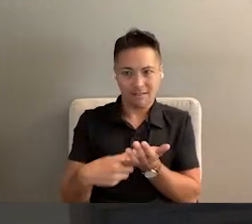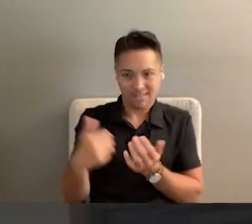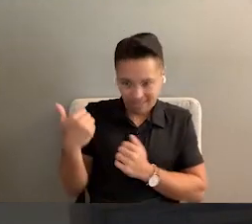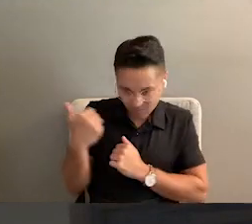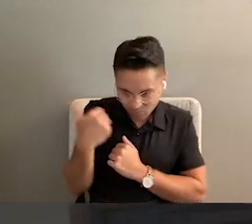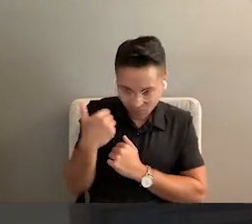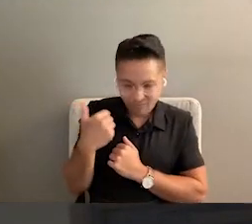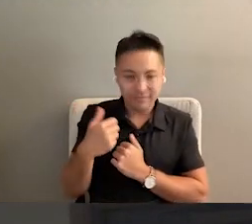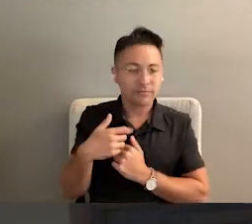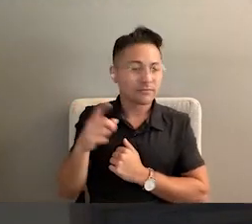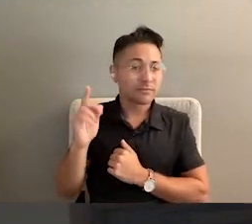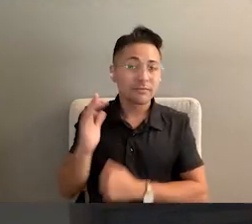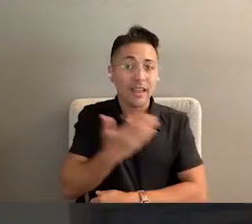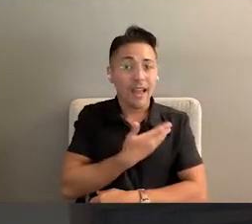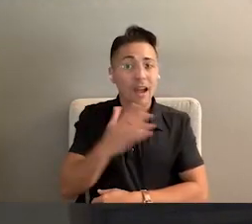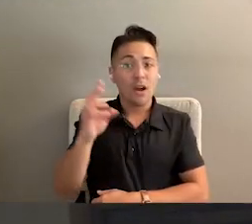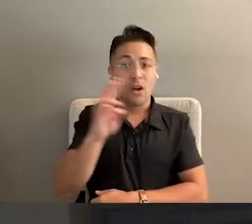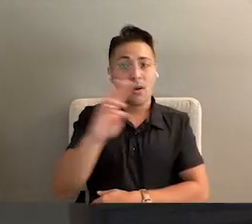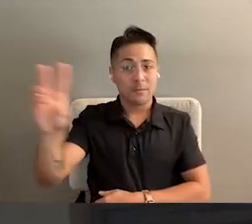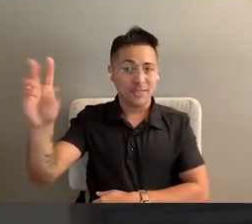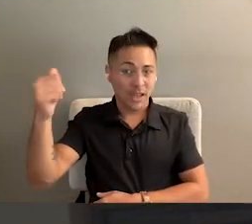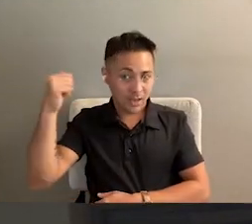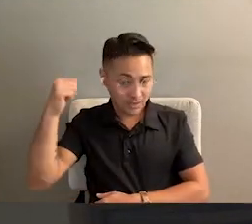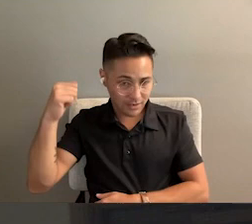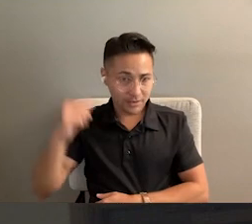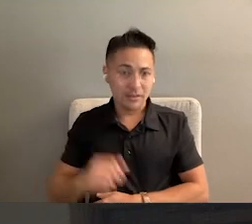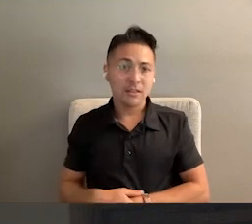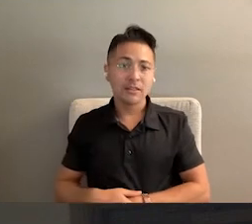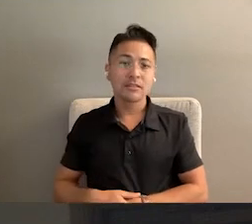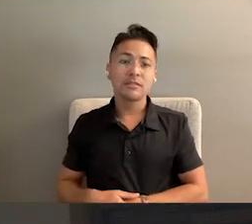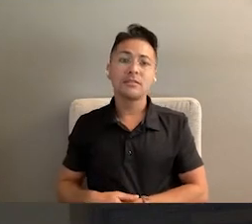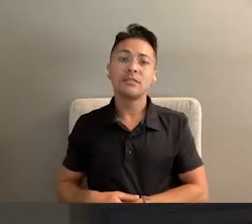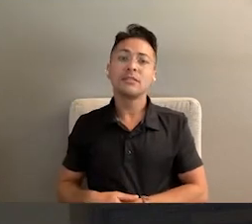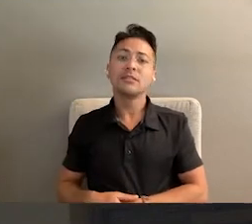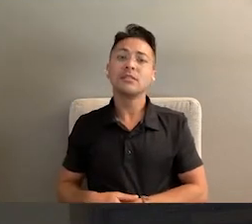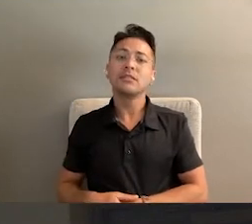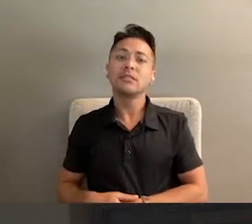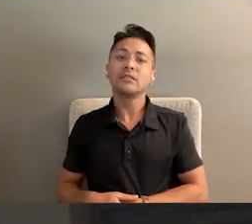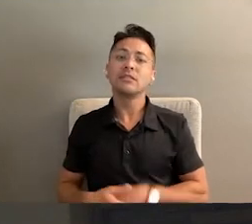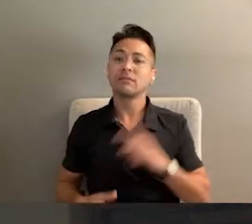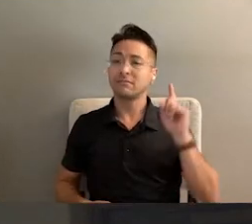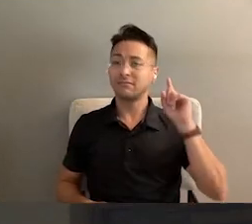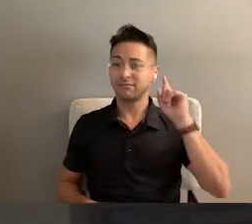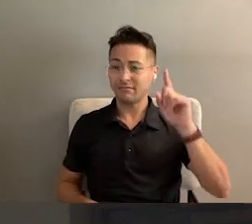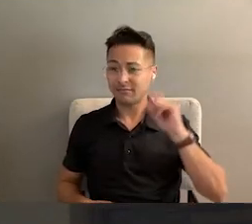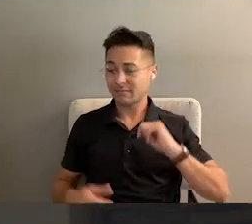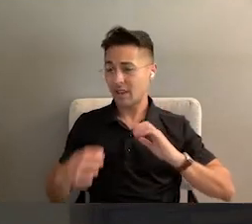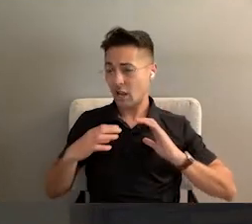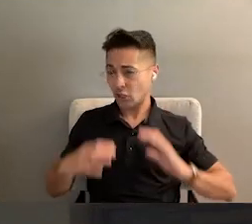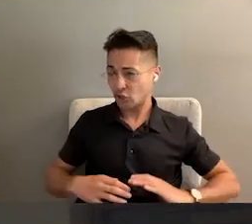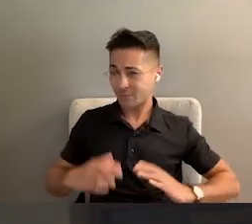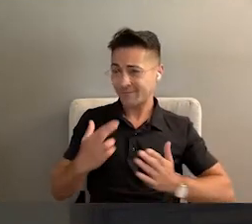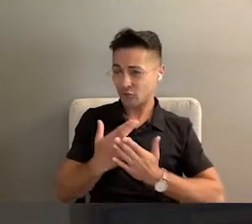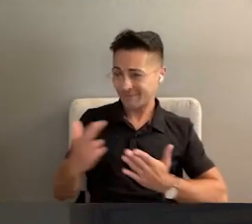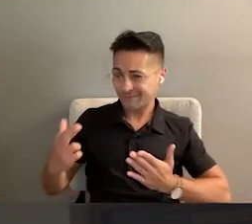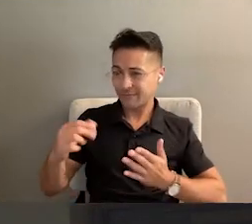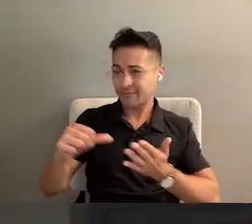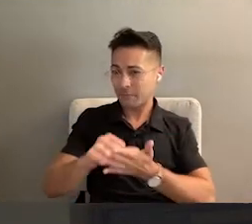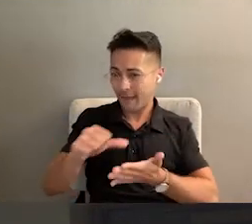Okay. This is the slide I really wanted to get through. This one right here. This is our website. This